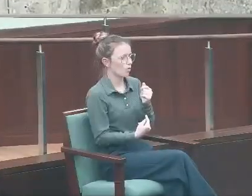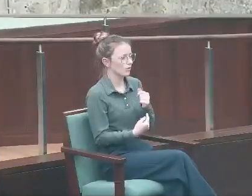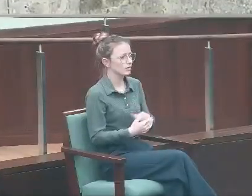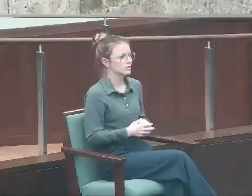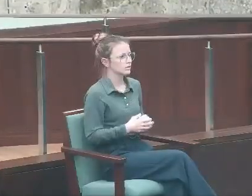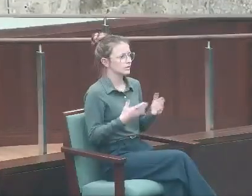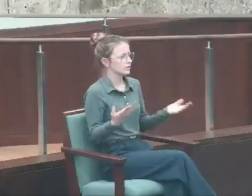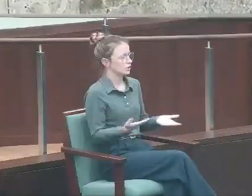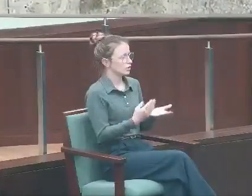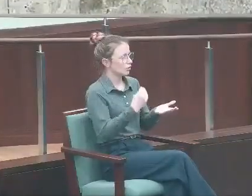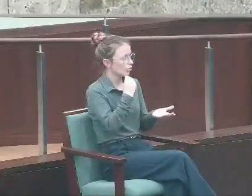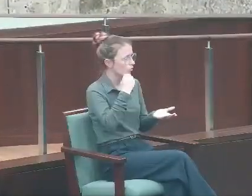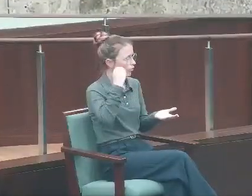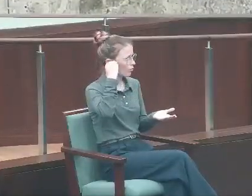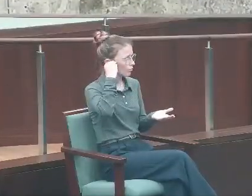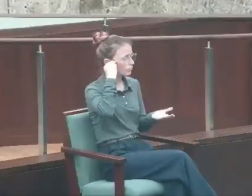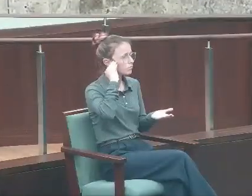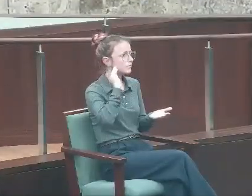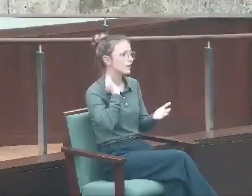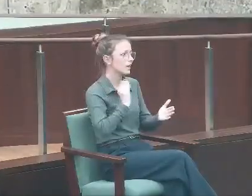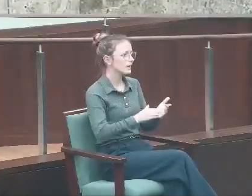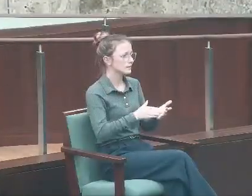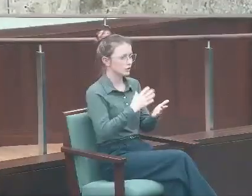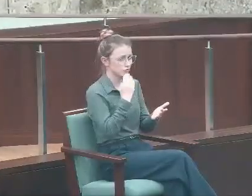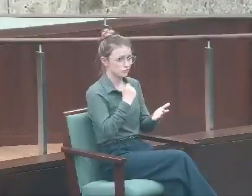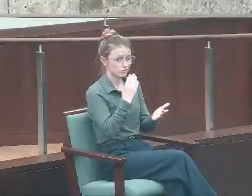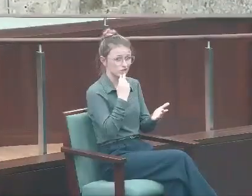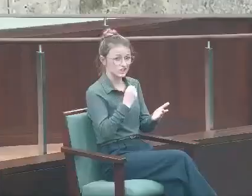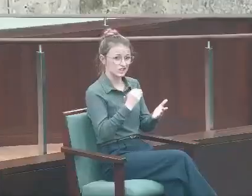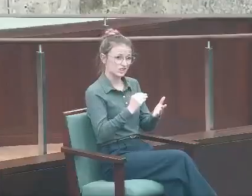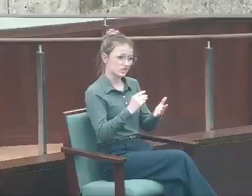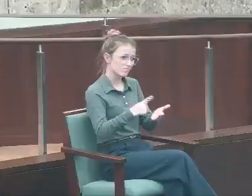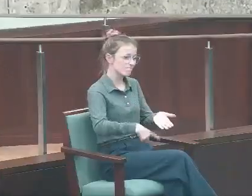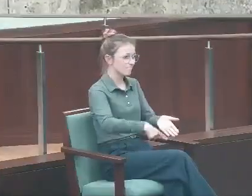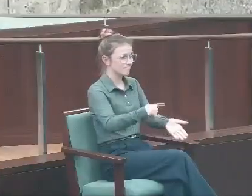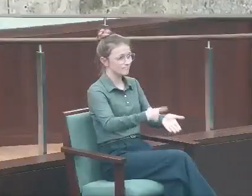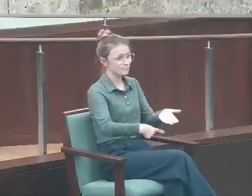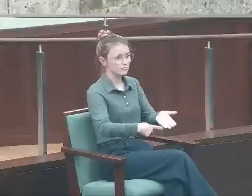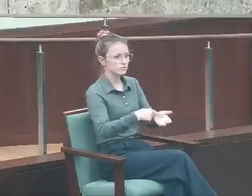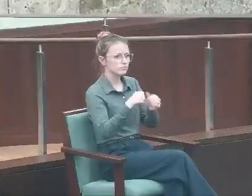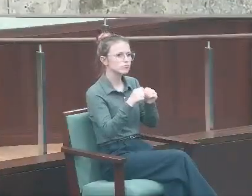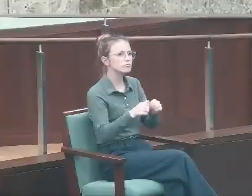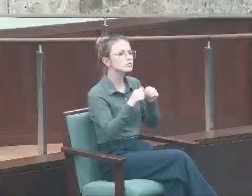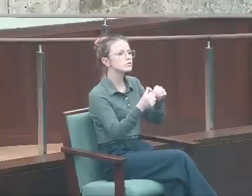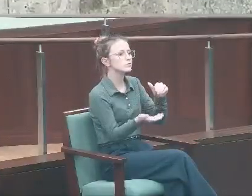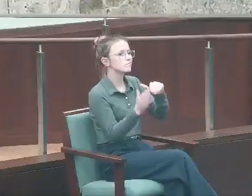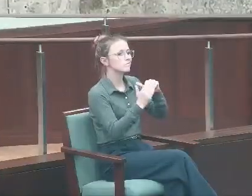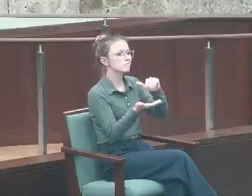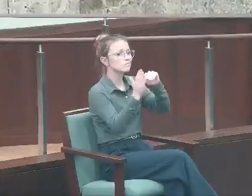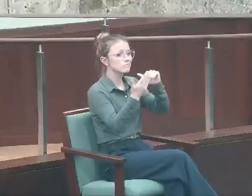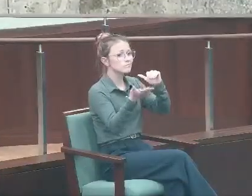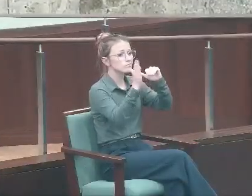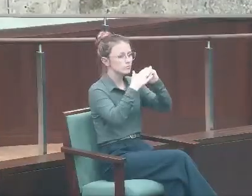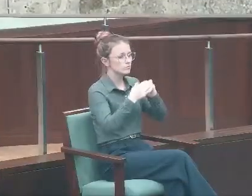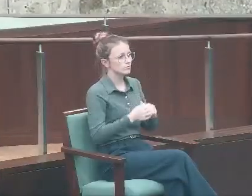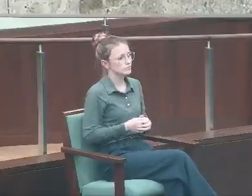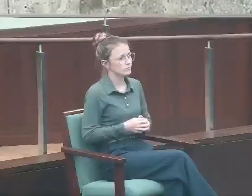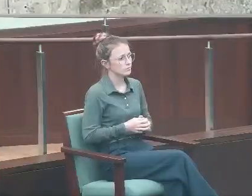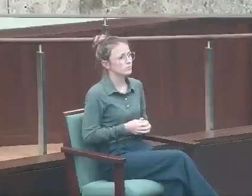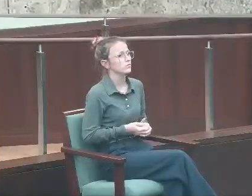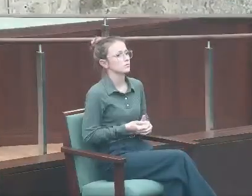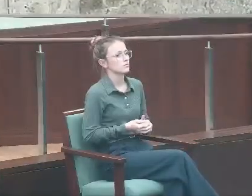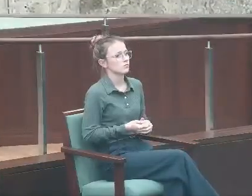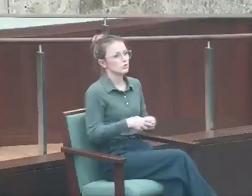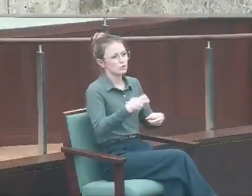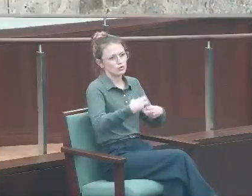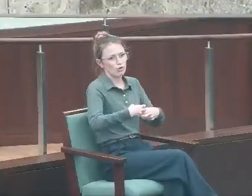at home, anti-Semitic attacks continue to set records each year. It is, by just about any metric, a hard